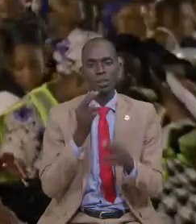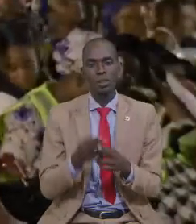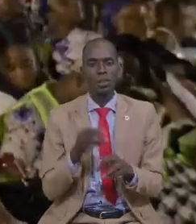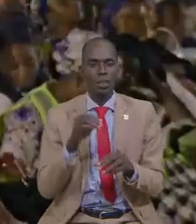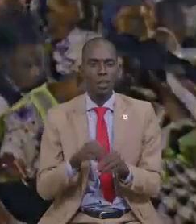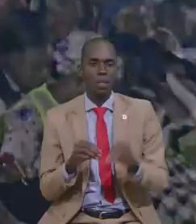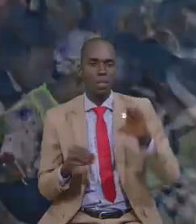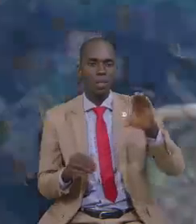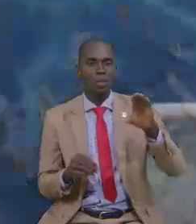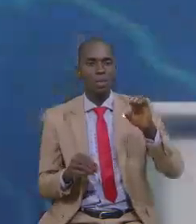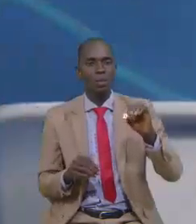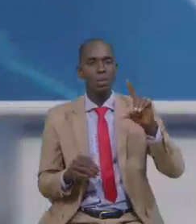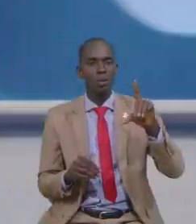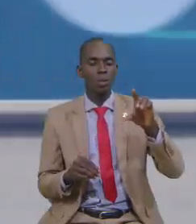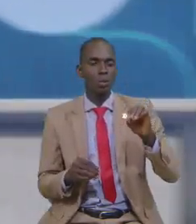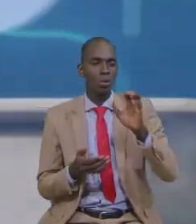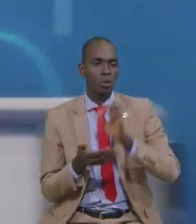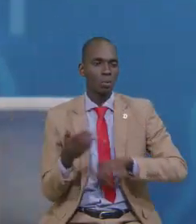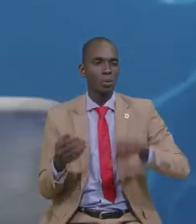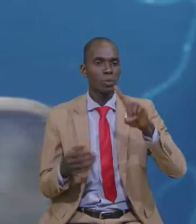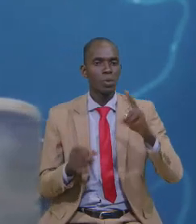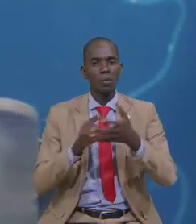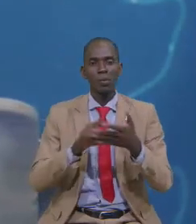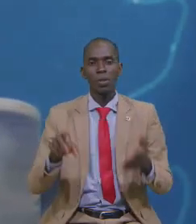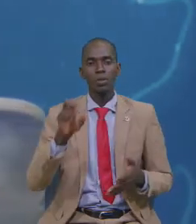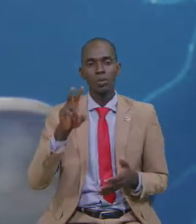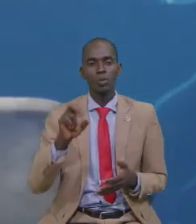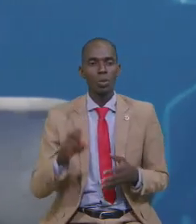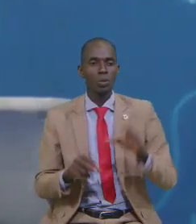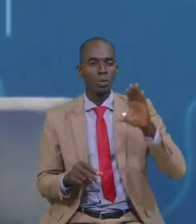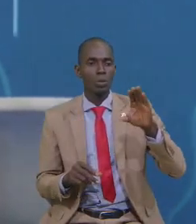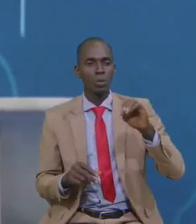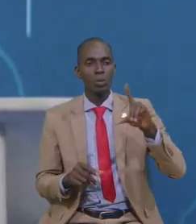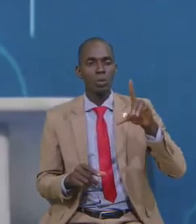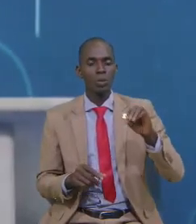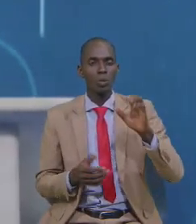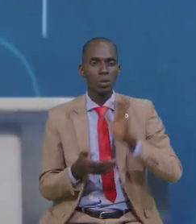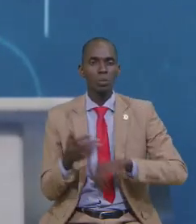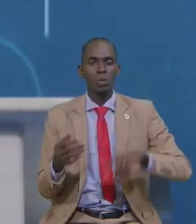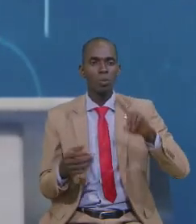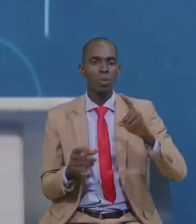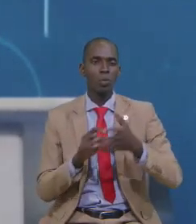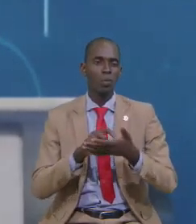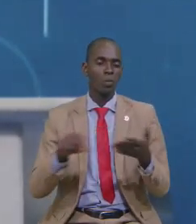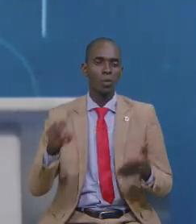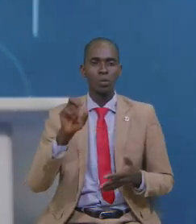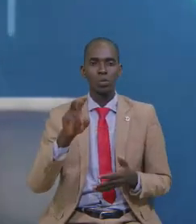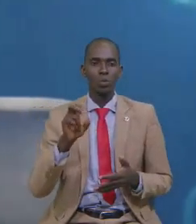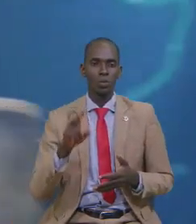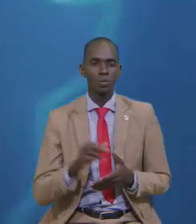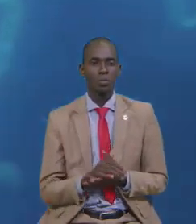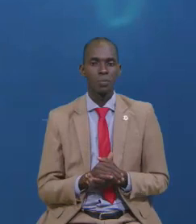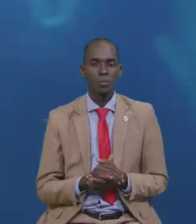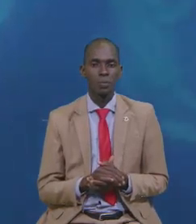1. And I'm reading there from verse 12. Colossians chapter 1. And we're looking at verse